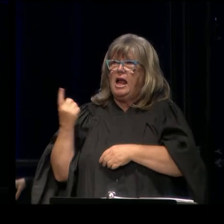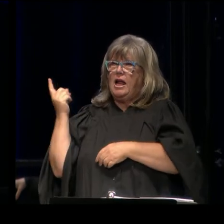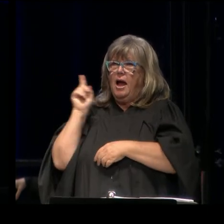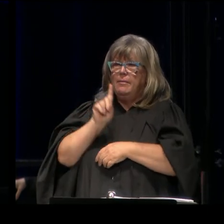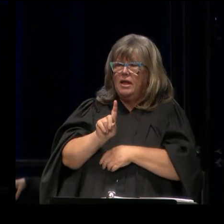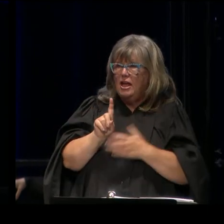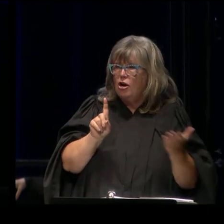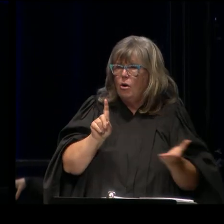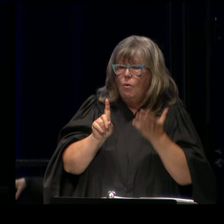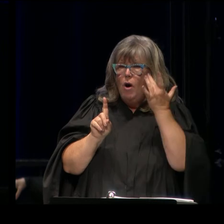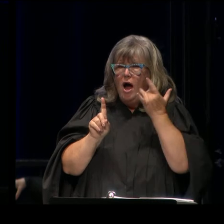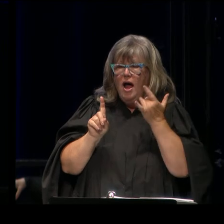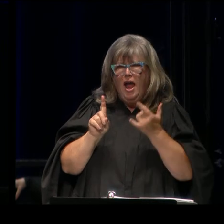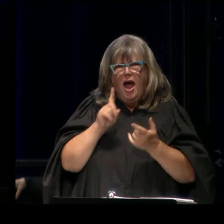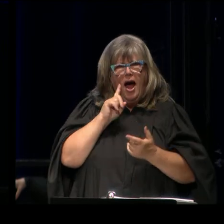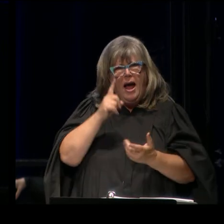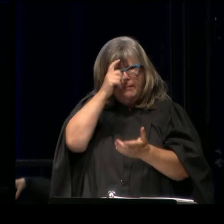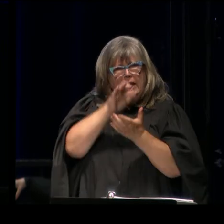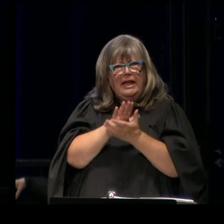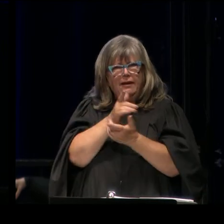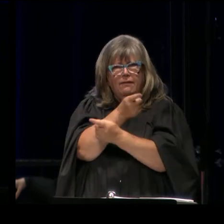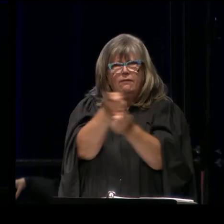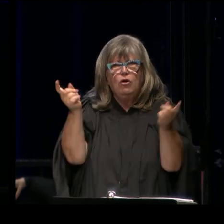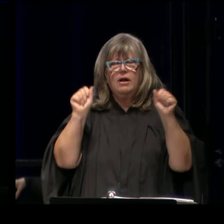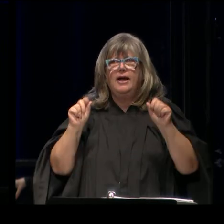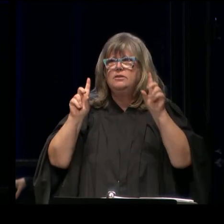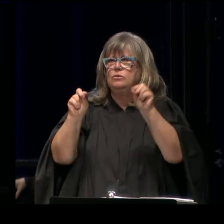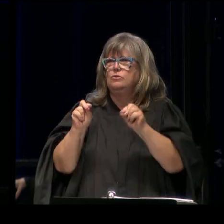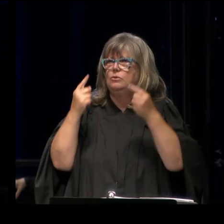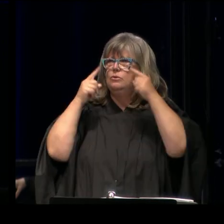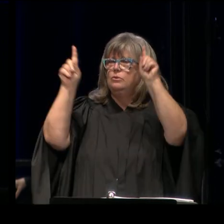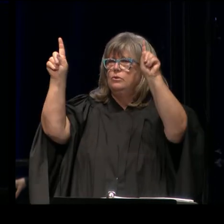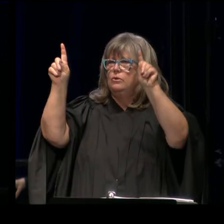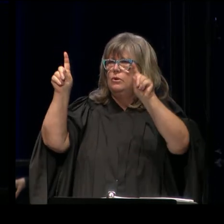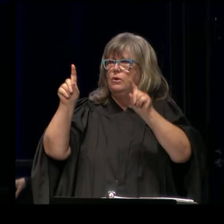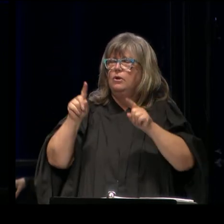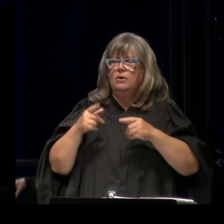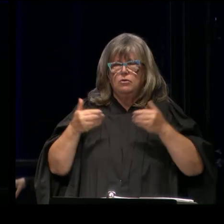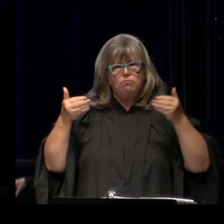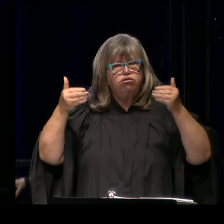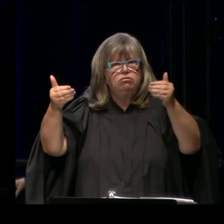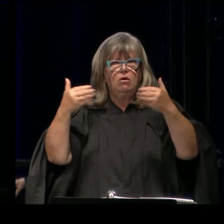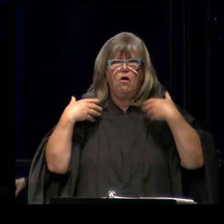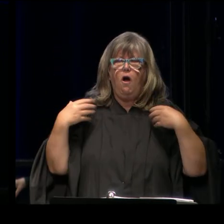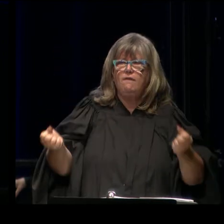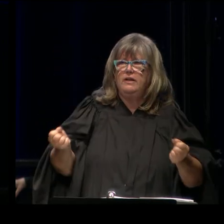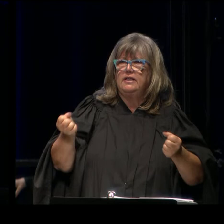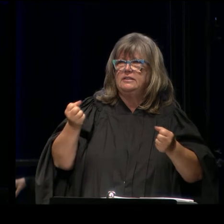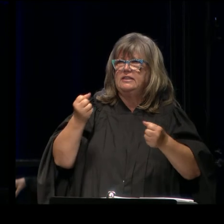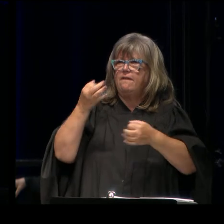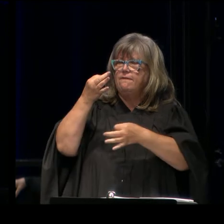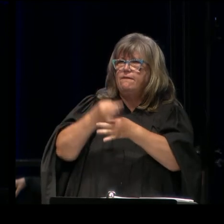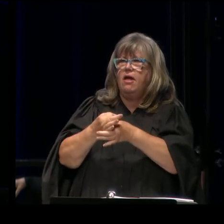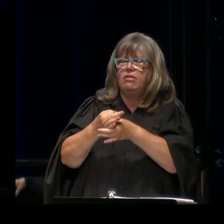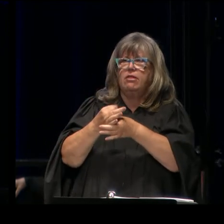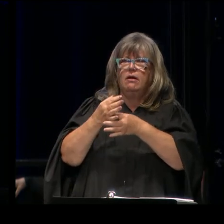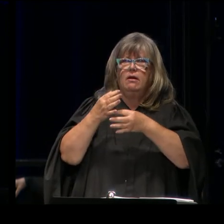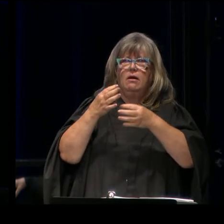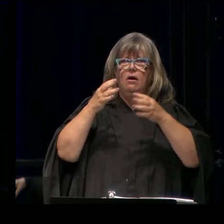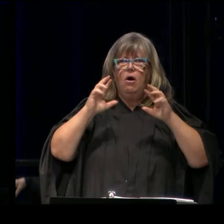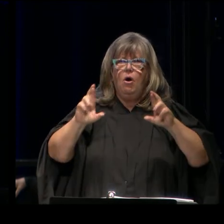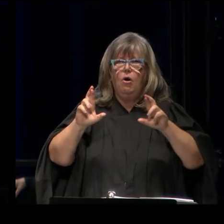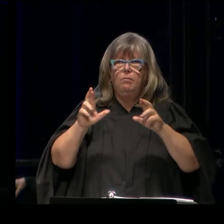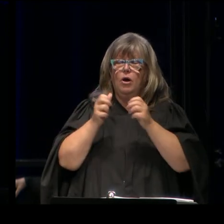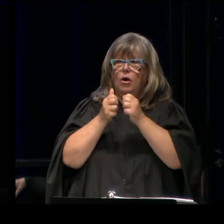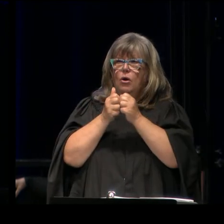you. Go in confidence, with faith, with hope, without fear. The